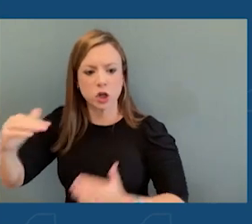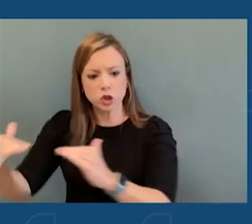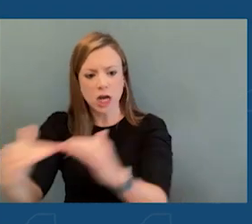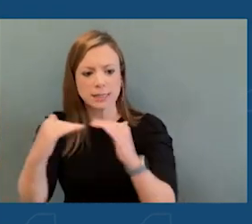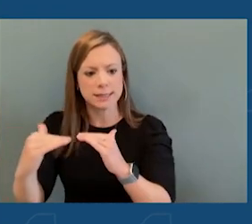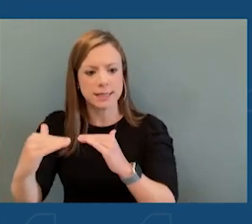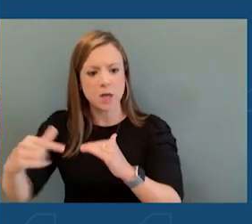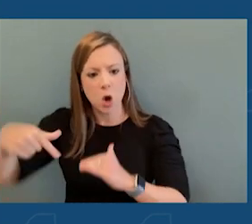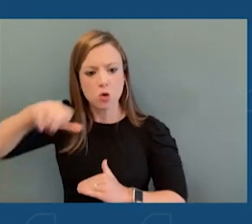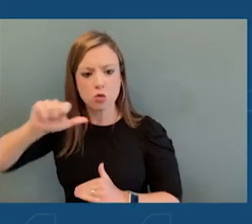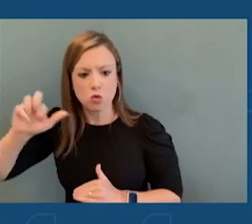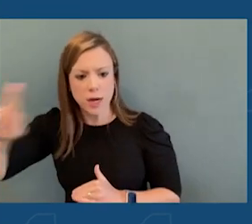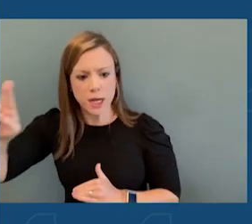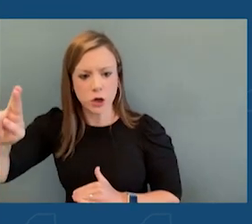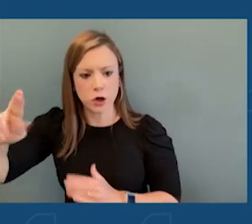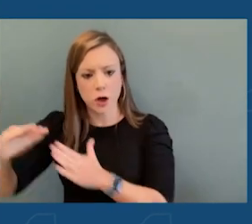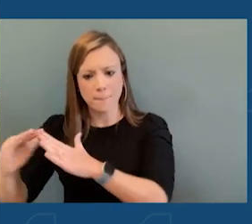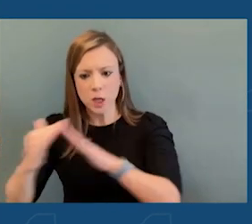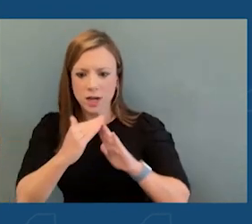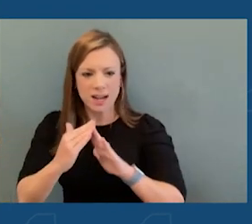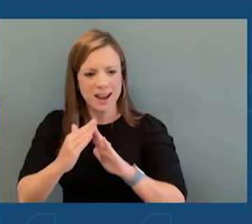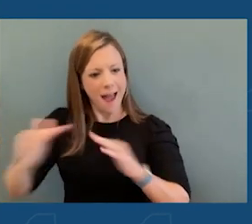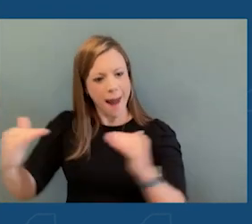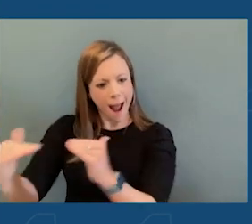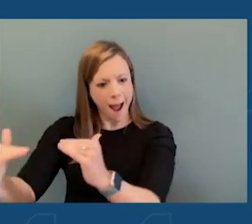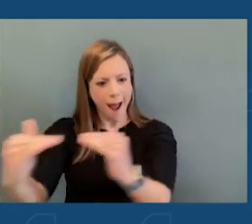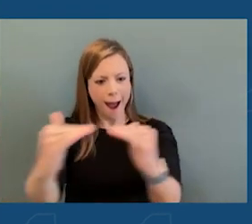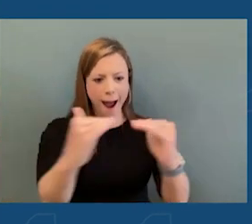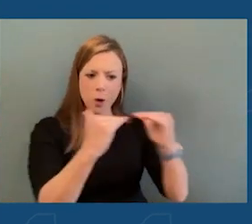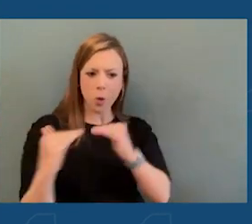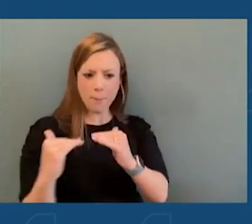equitable arts and culture sector. Yep.